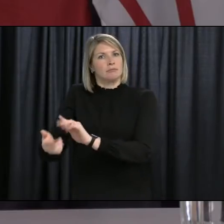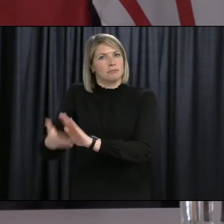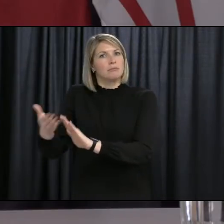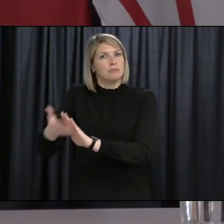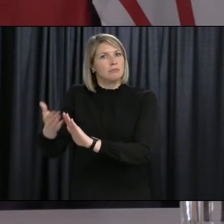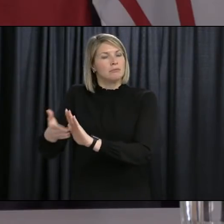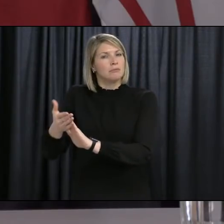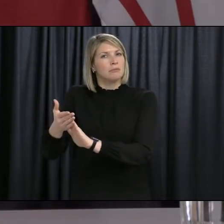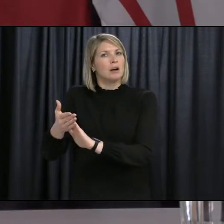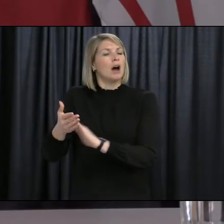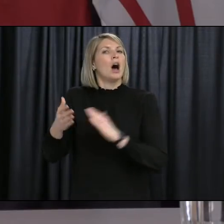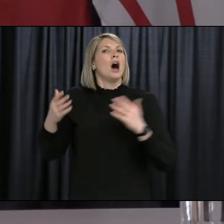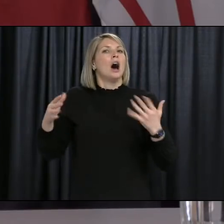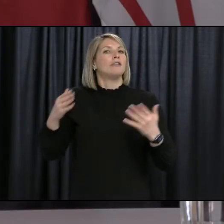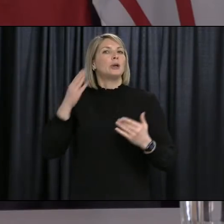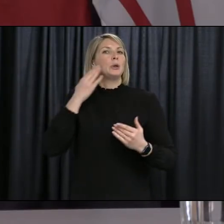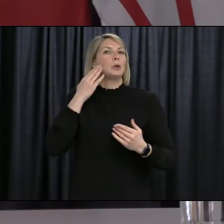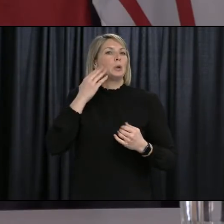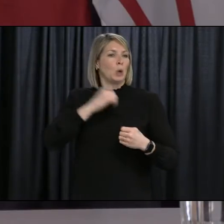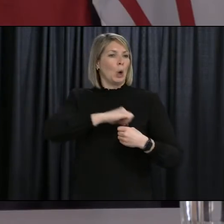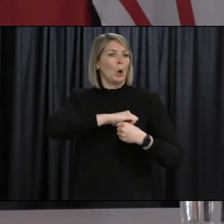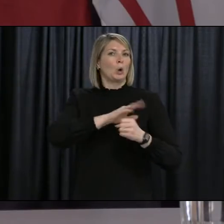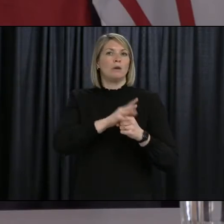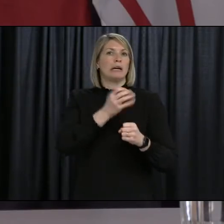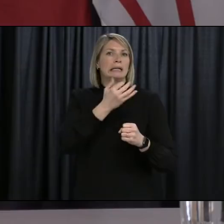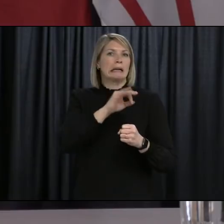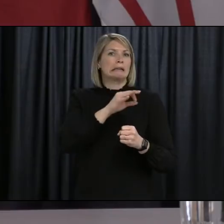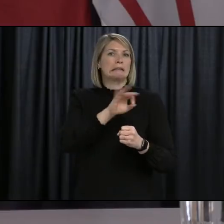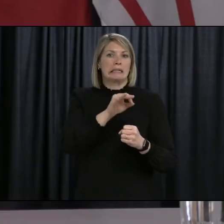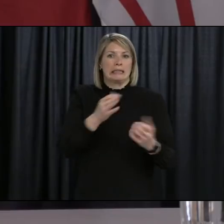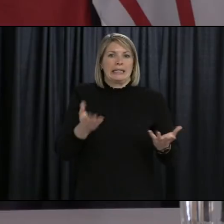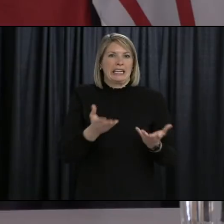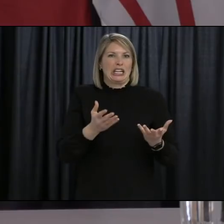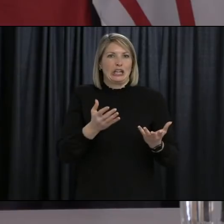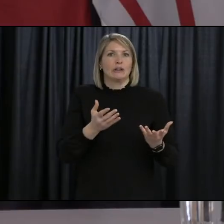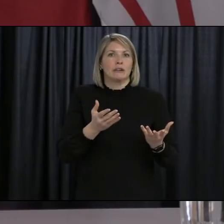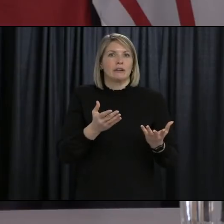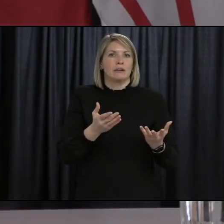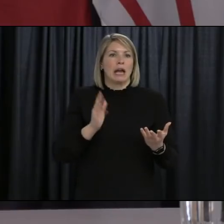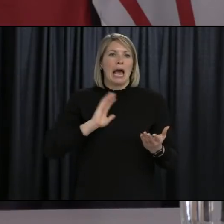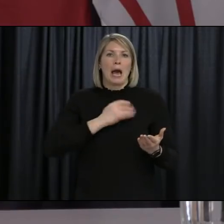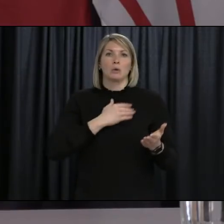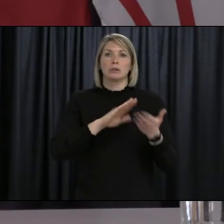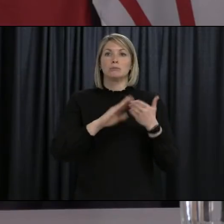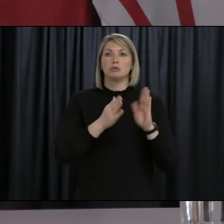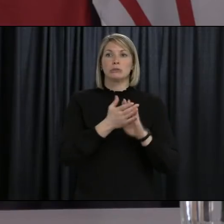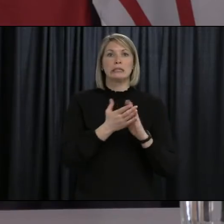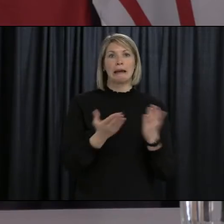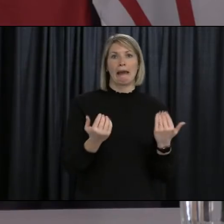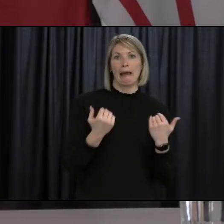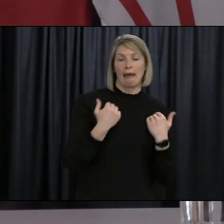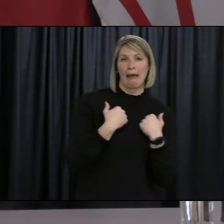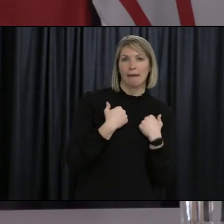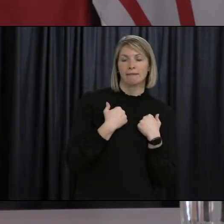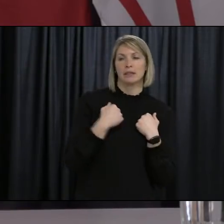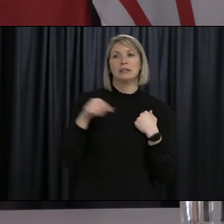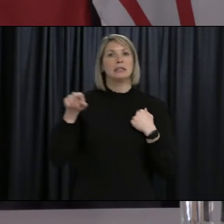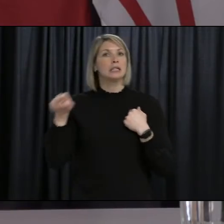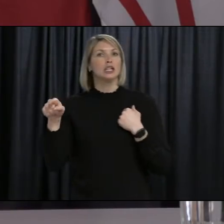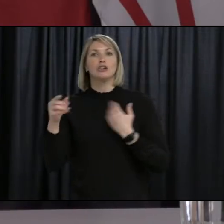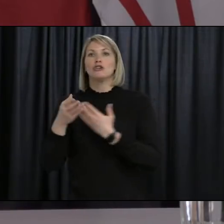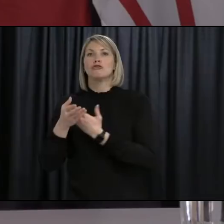scenario. We were informed that by his office that he was ready for